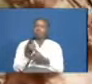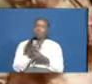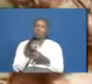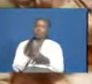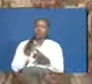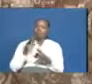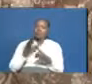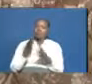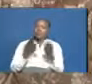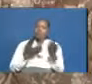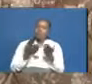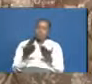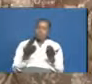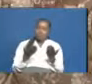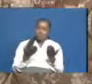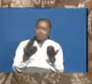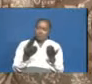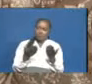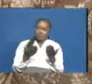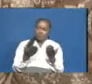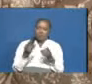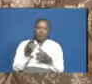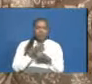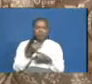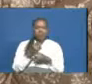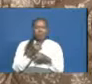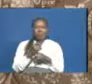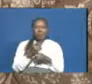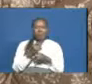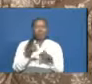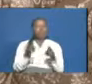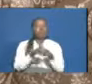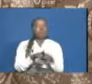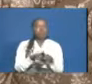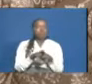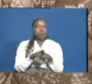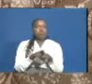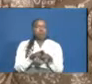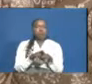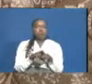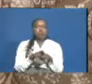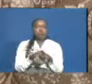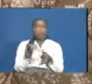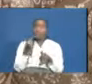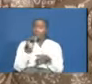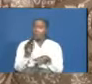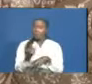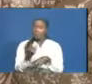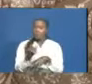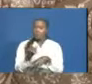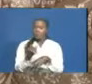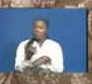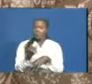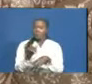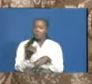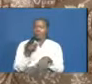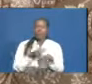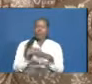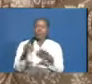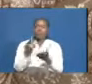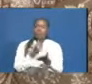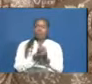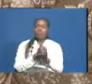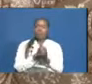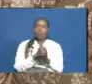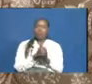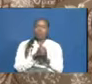Women's Service Corps? Now, the training actually were basically the same. Yeah, it's only that, you know, upon recruitment, we used to